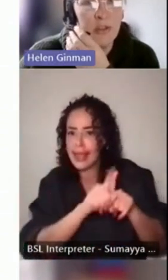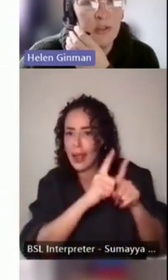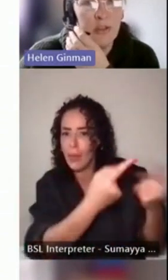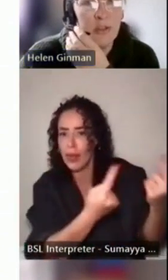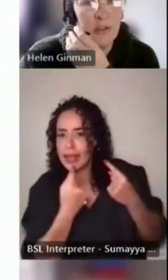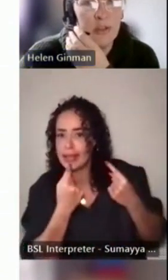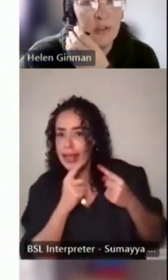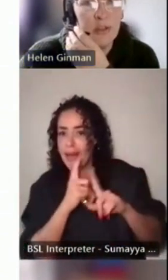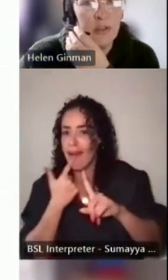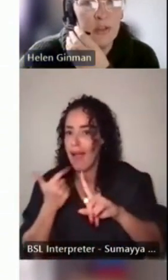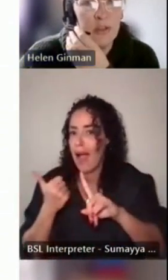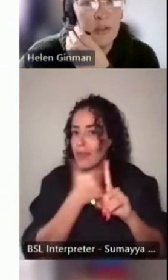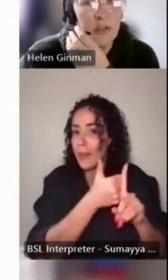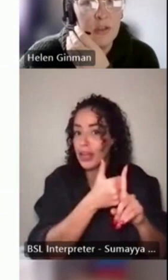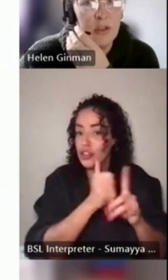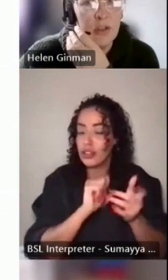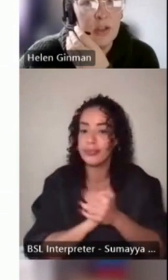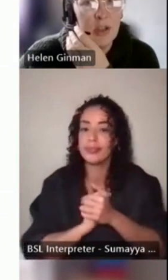affirmations.